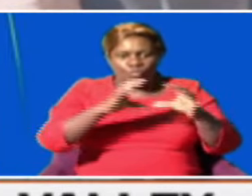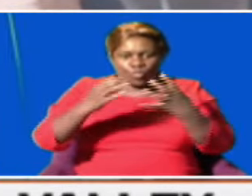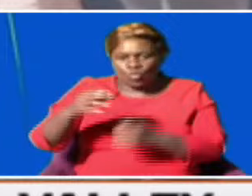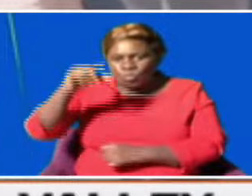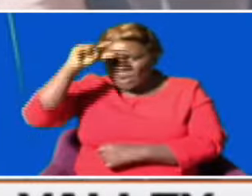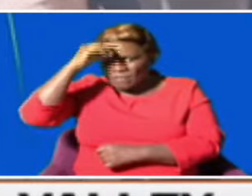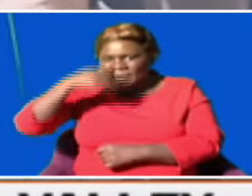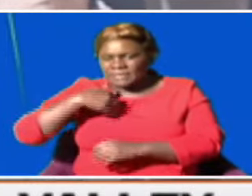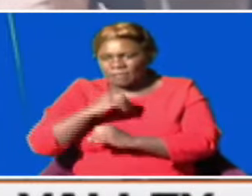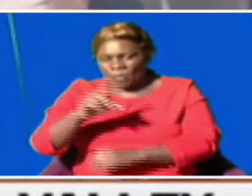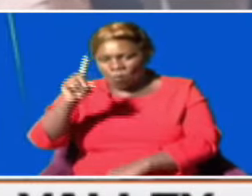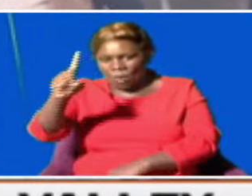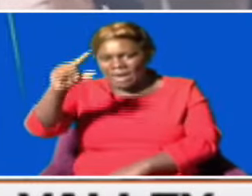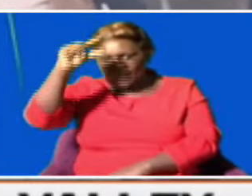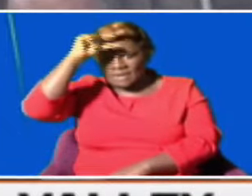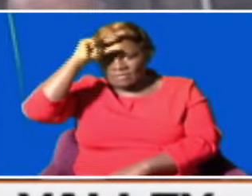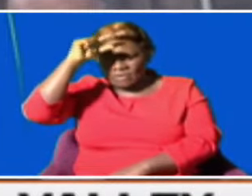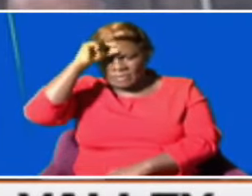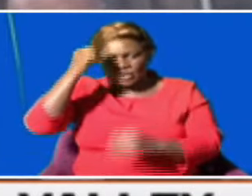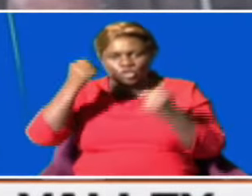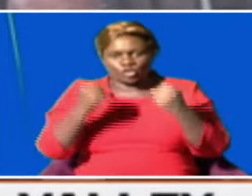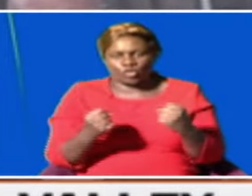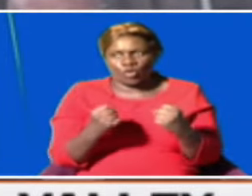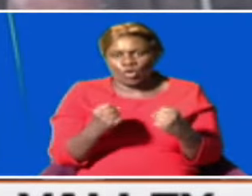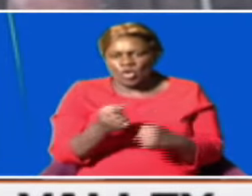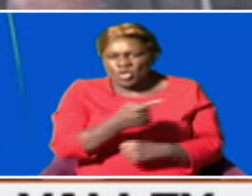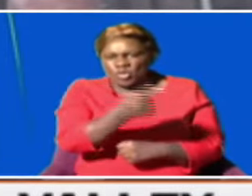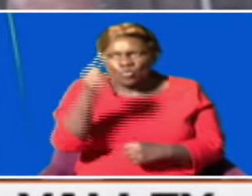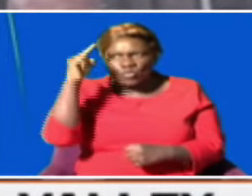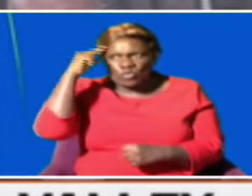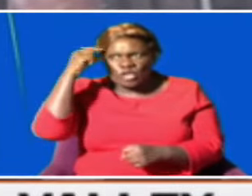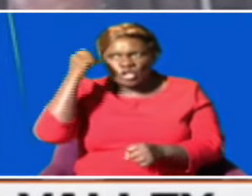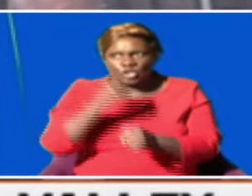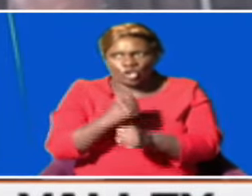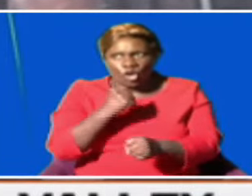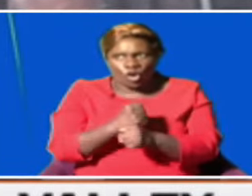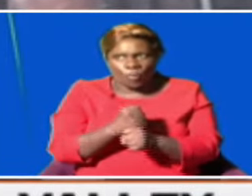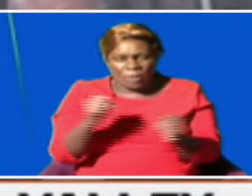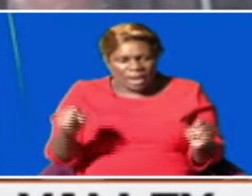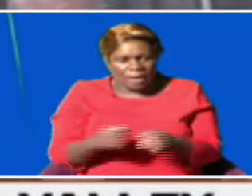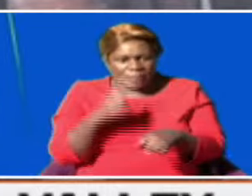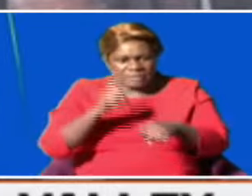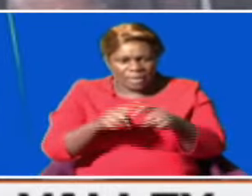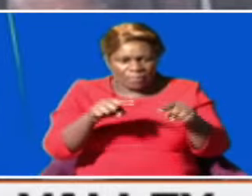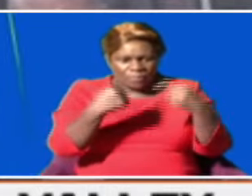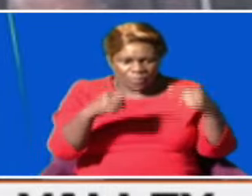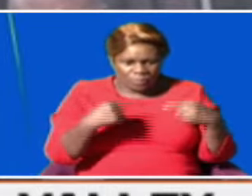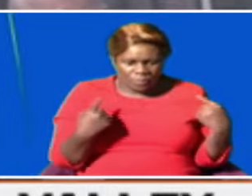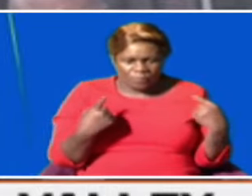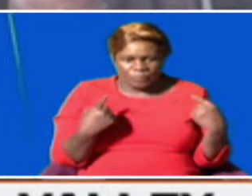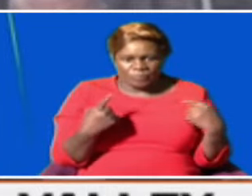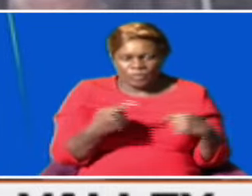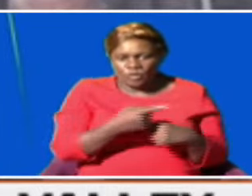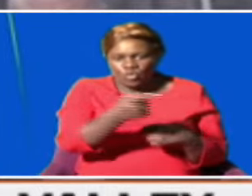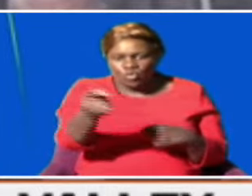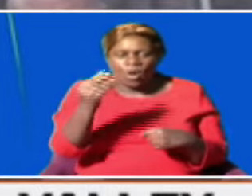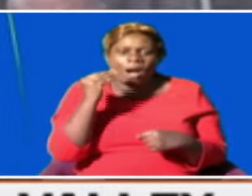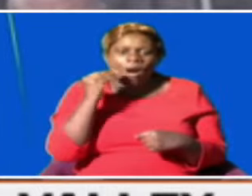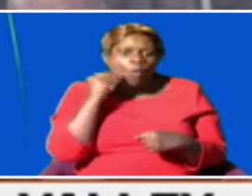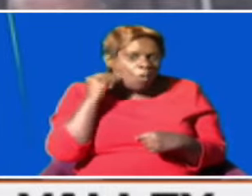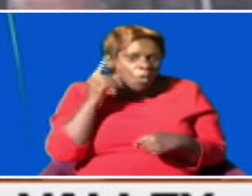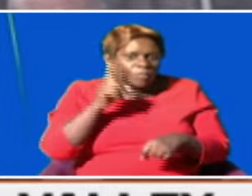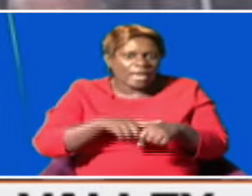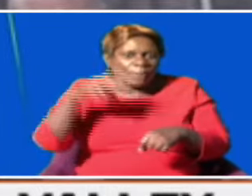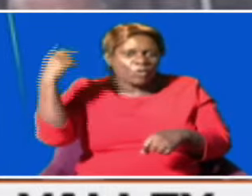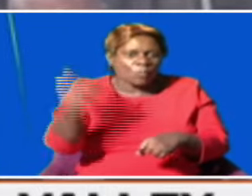Kenya Kwanza. Ni moja na iko imara. Nyinyi mnafikiri kazi inaweza fanyika saa ile kuna migogoro? Wewe kwa nyumba yako saa ile mnachapana